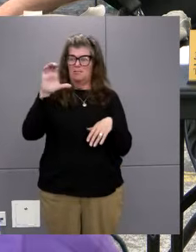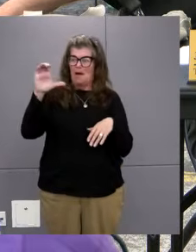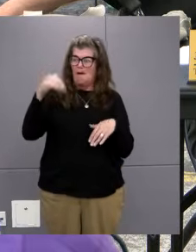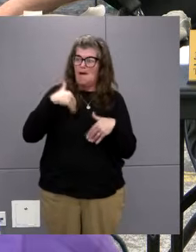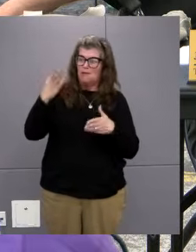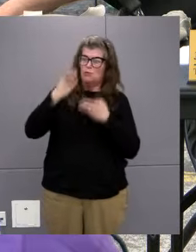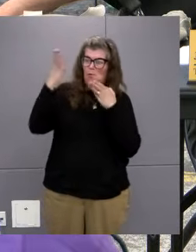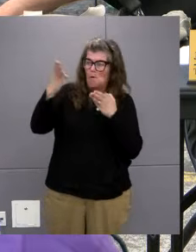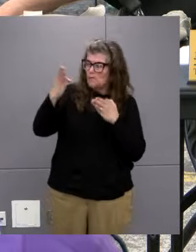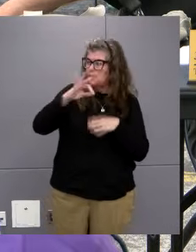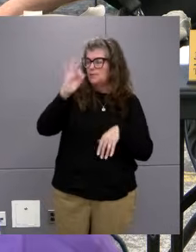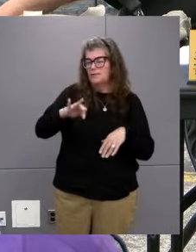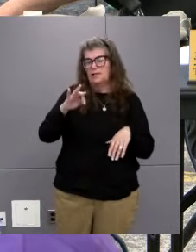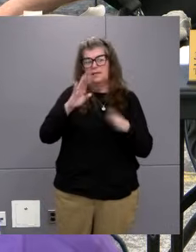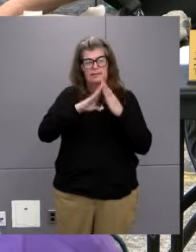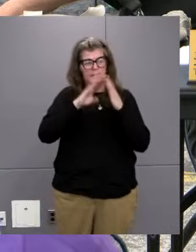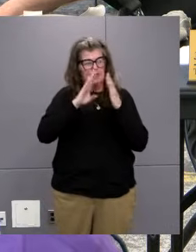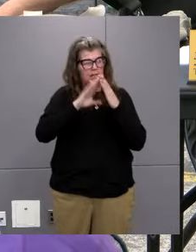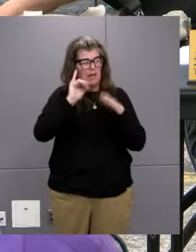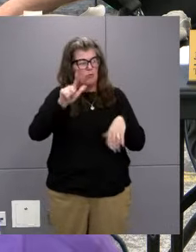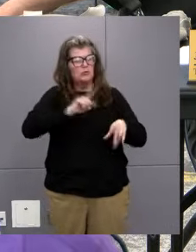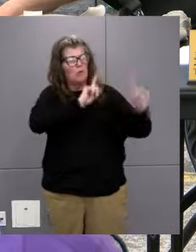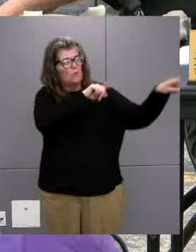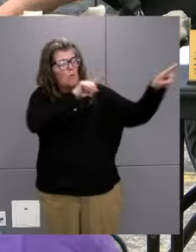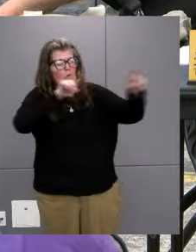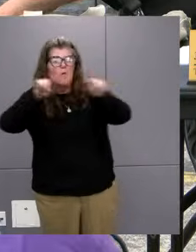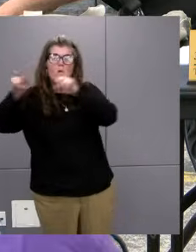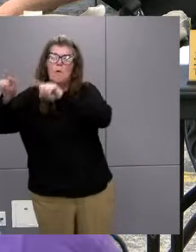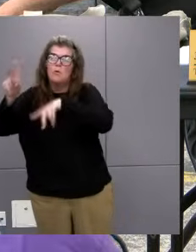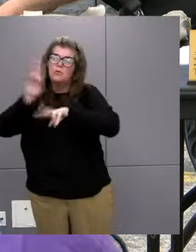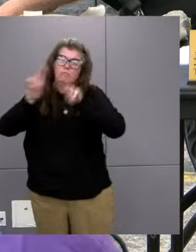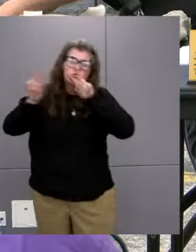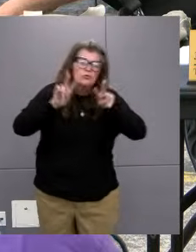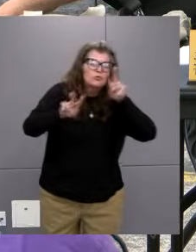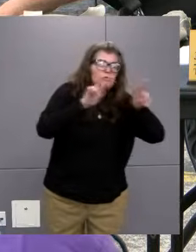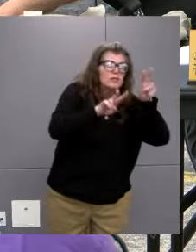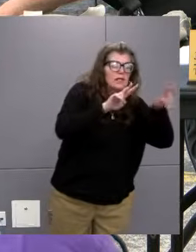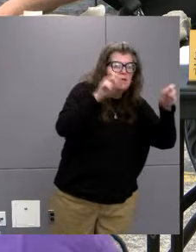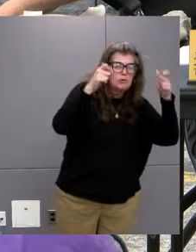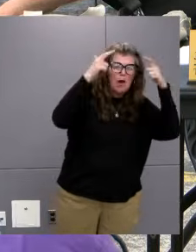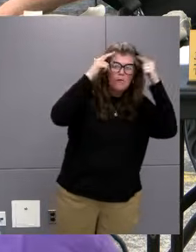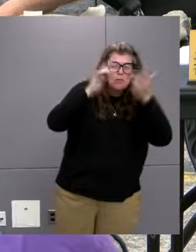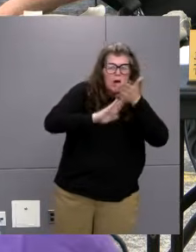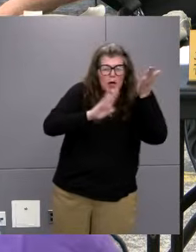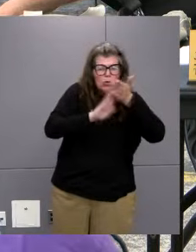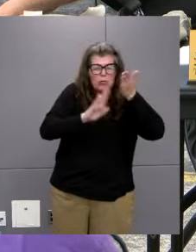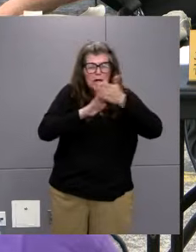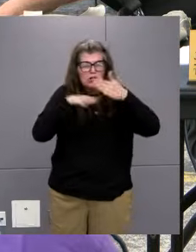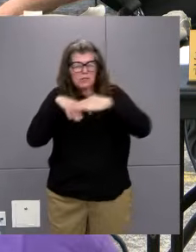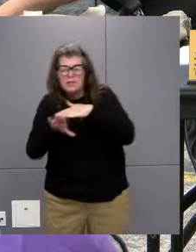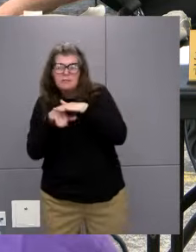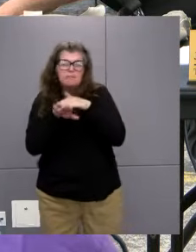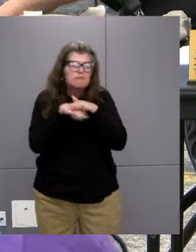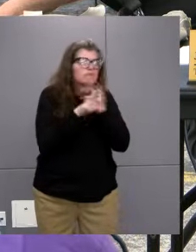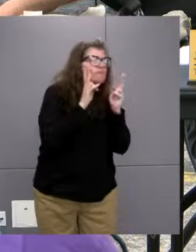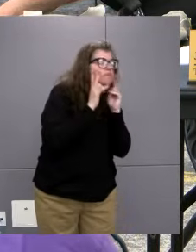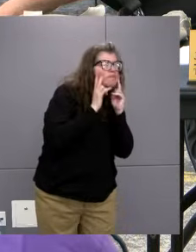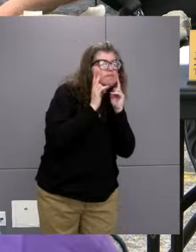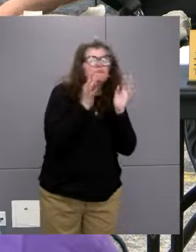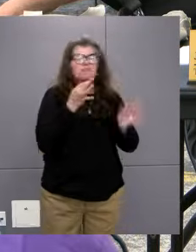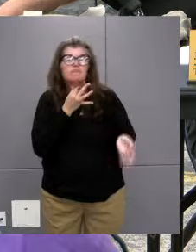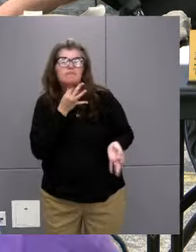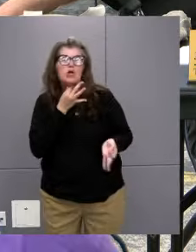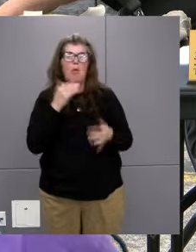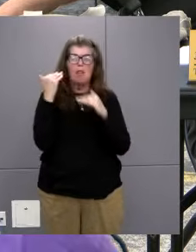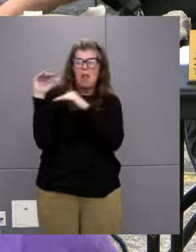City Council, I made it regularly to go see government operations all the time, everywhere. So I'm a big fan of being able to see what's going on and not